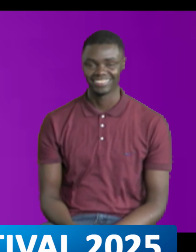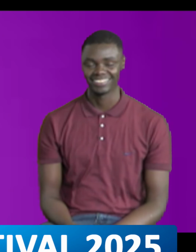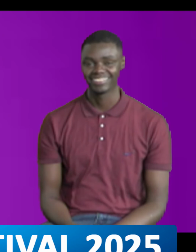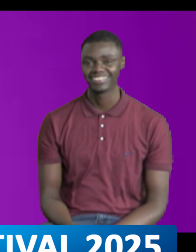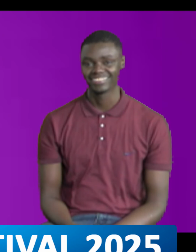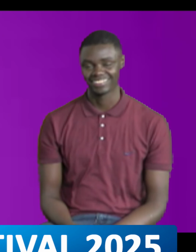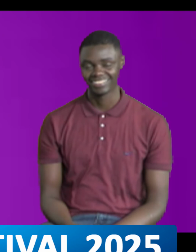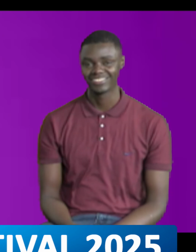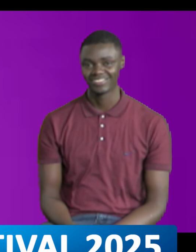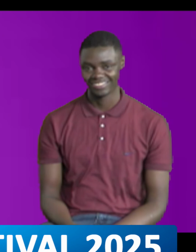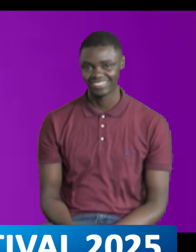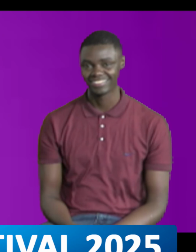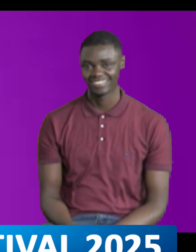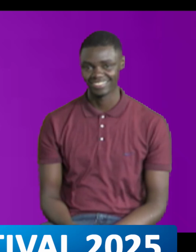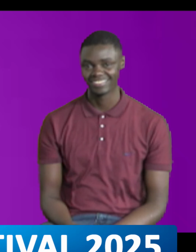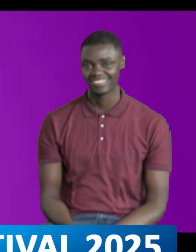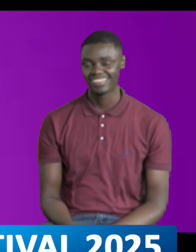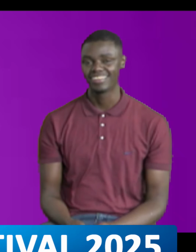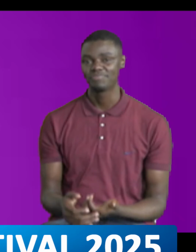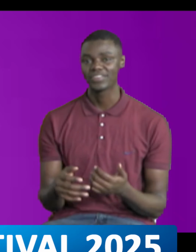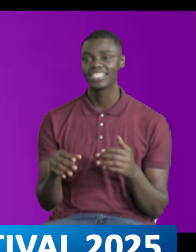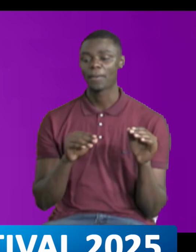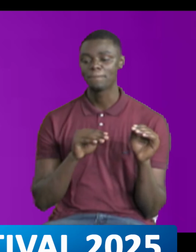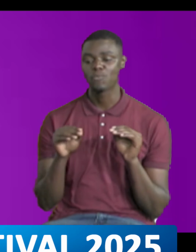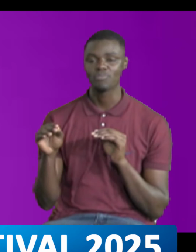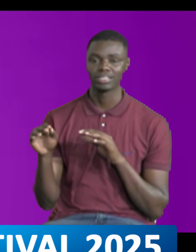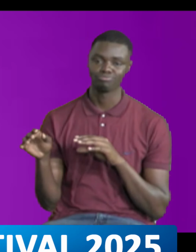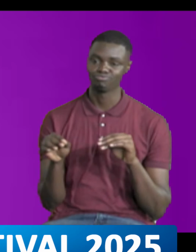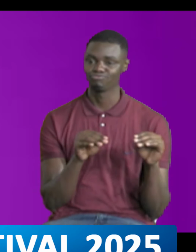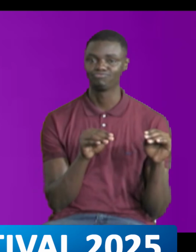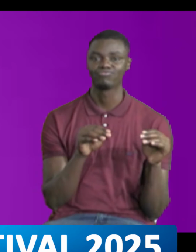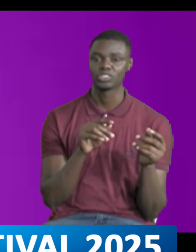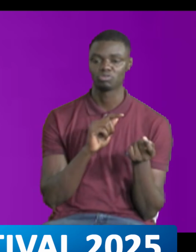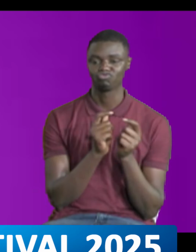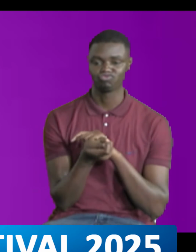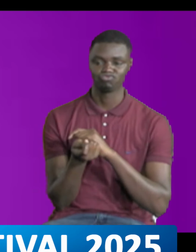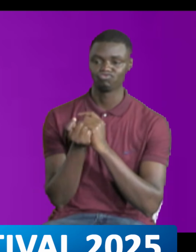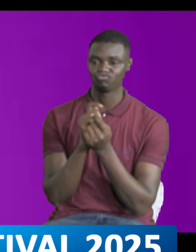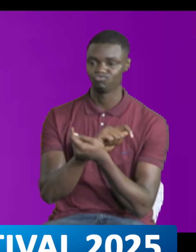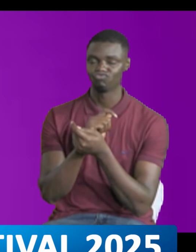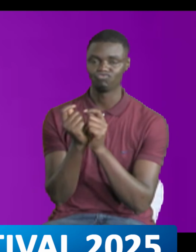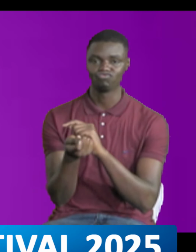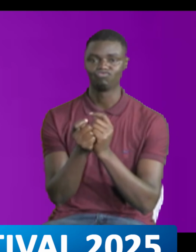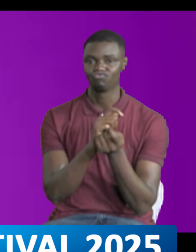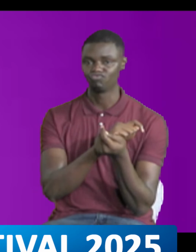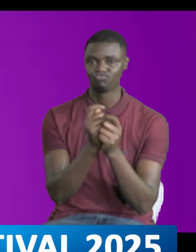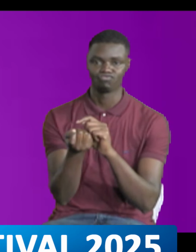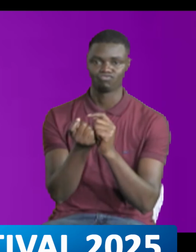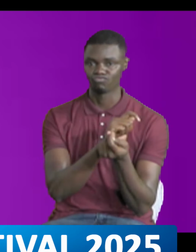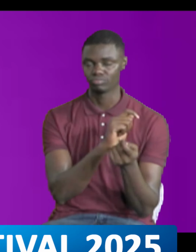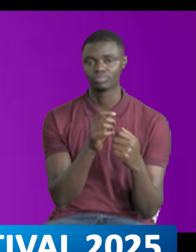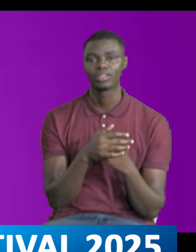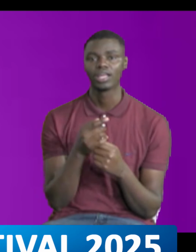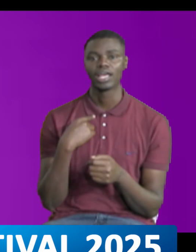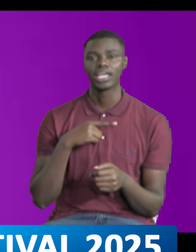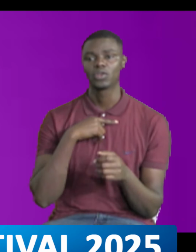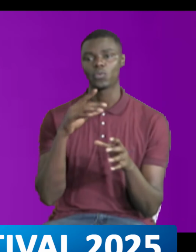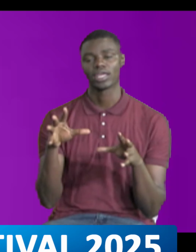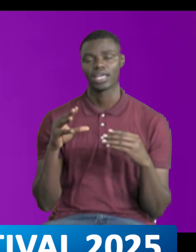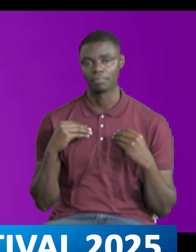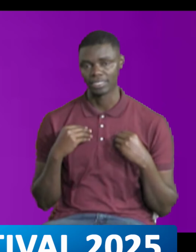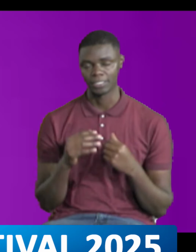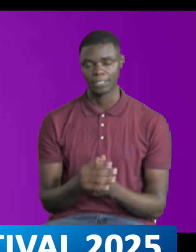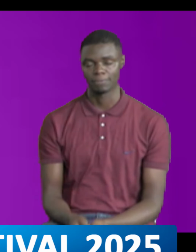It's alive. Yes, it's a movement. So it keeps on changing and evolving, and we're embracing it.